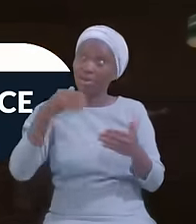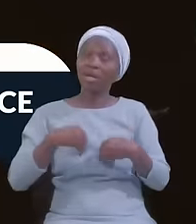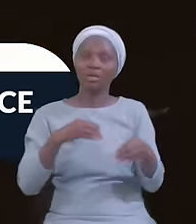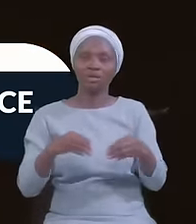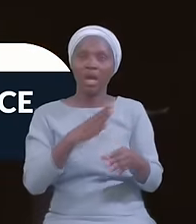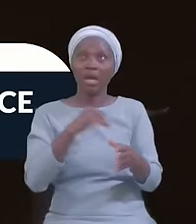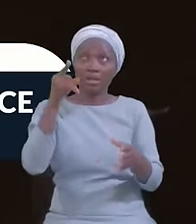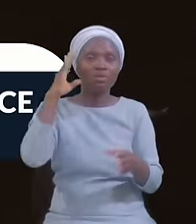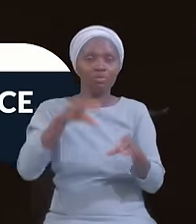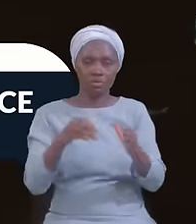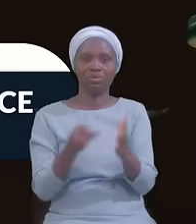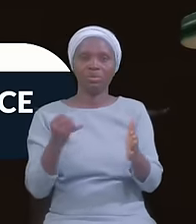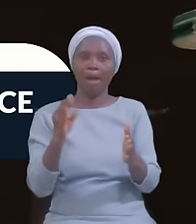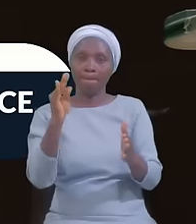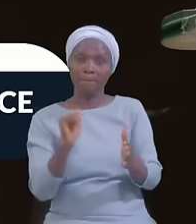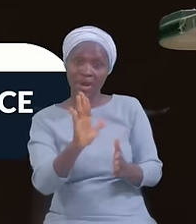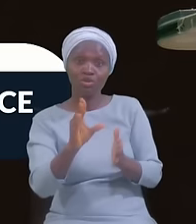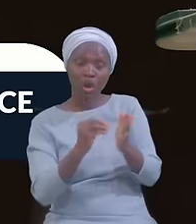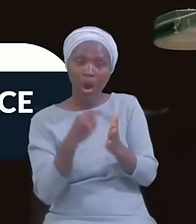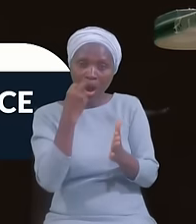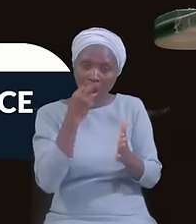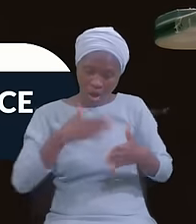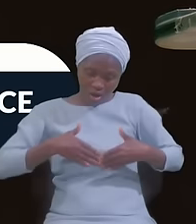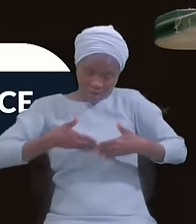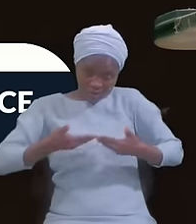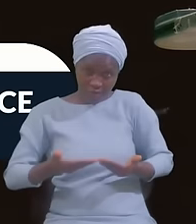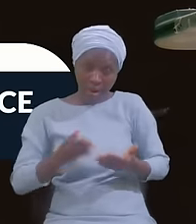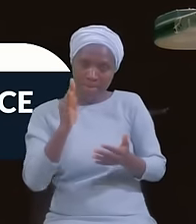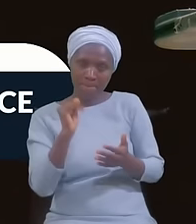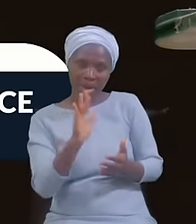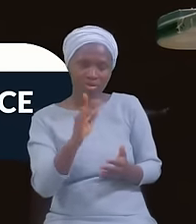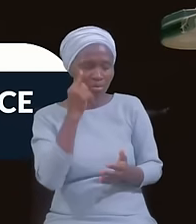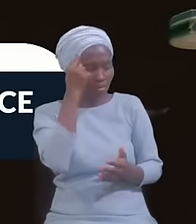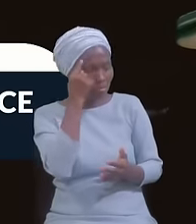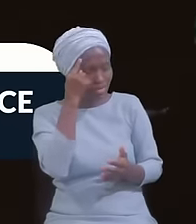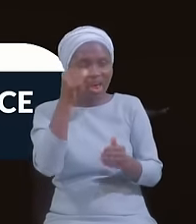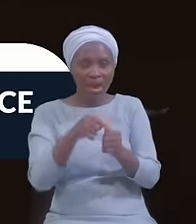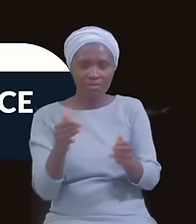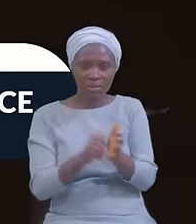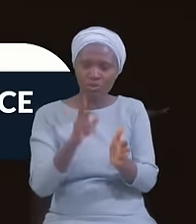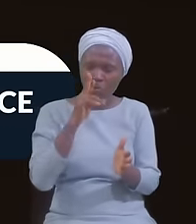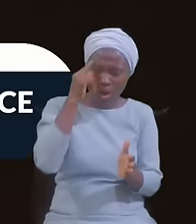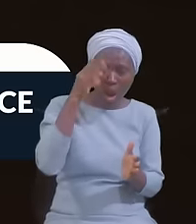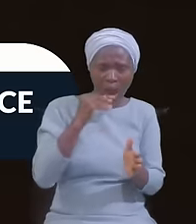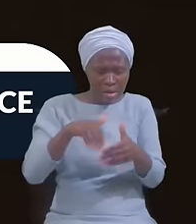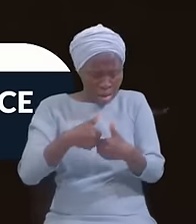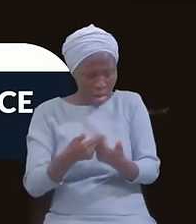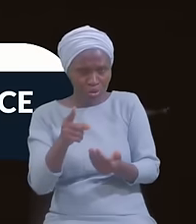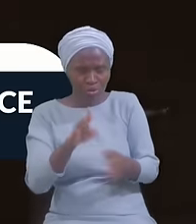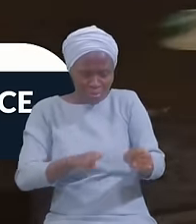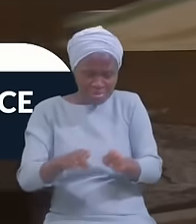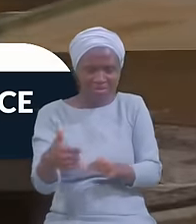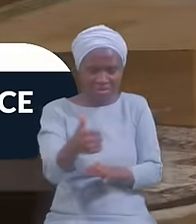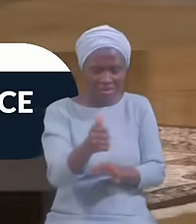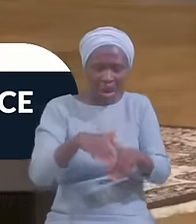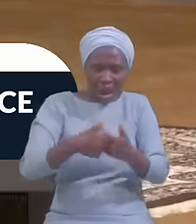your confession, by your thoughts, by everything that you think about, and by the way you act, the way you